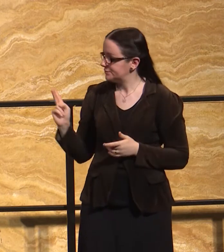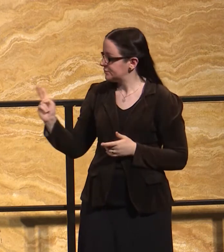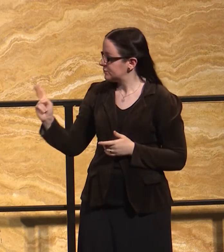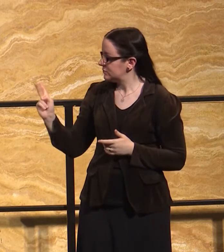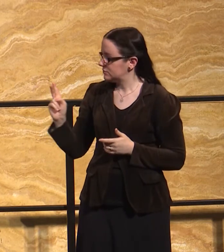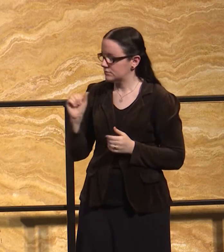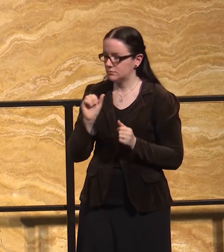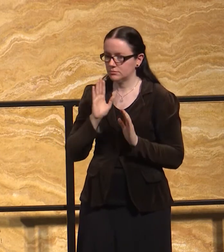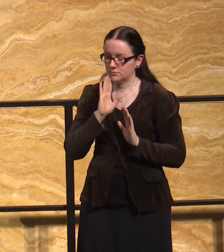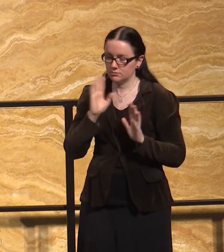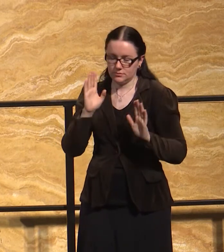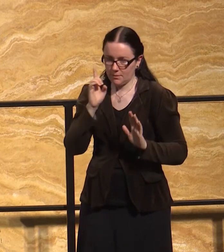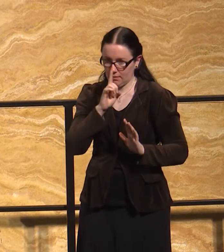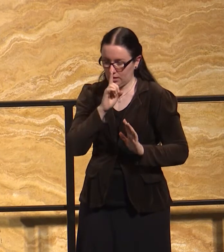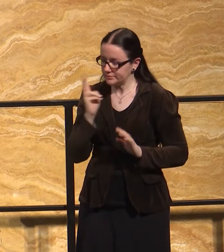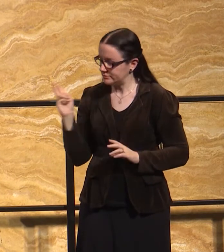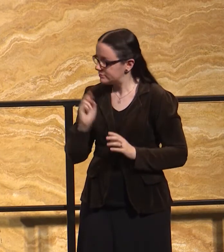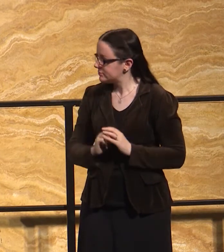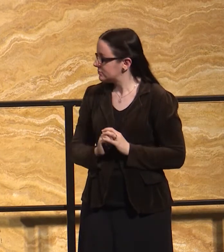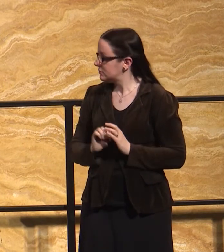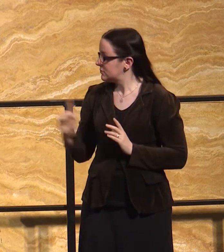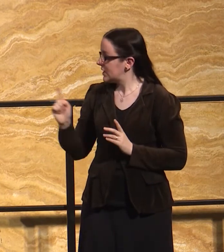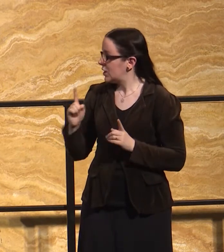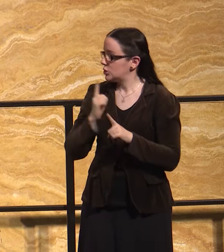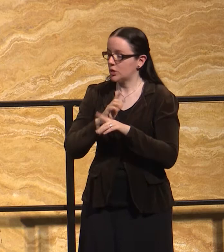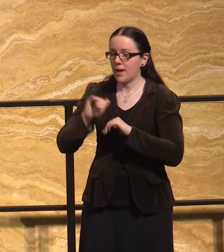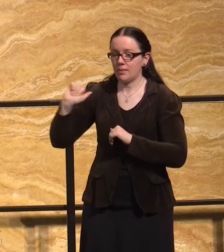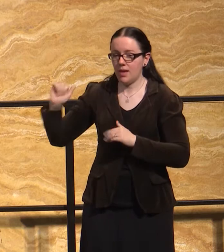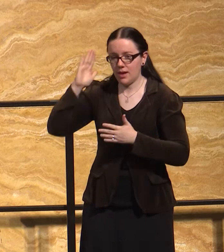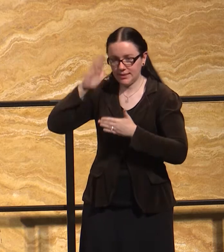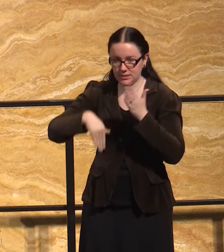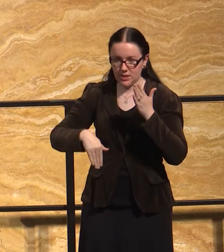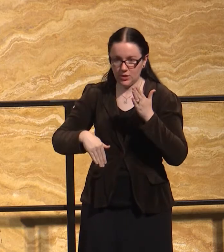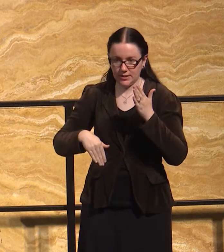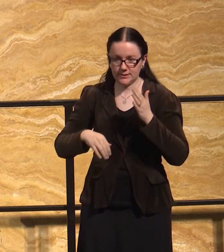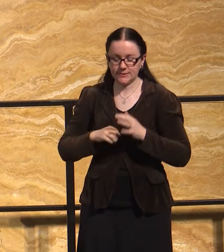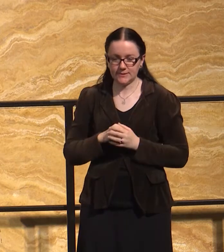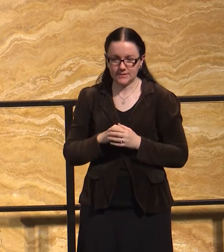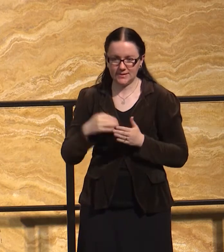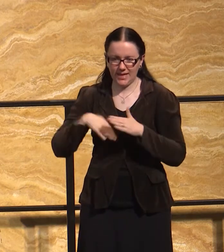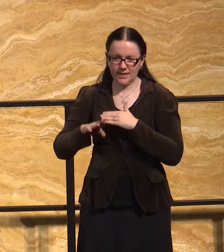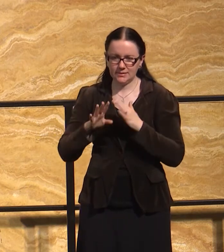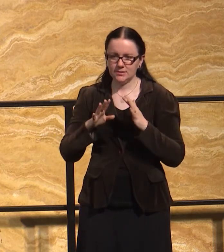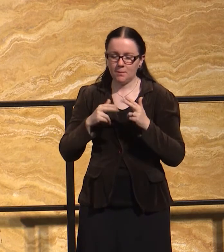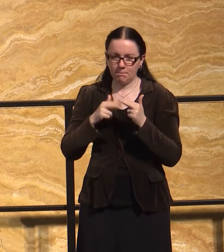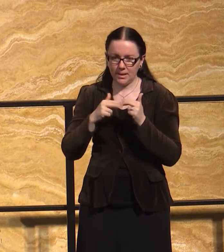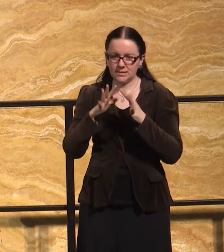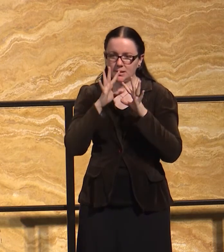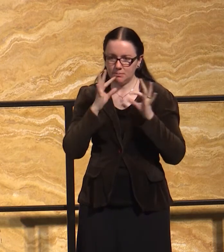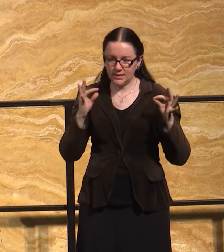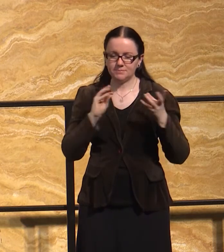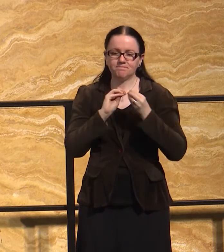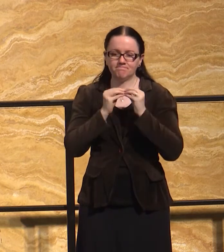extraordinary people who are going to share their experiences across this area of peace building,